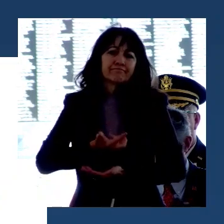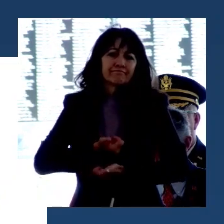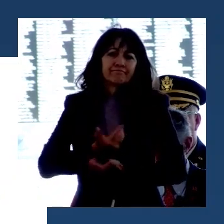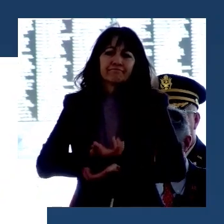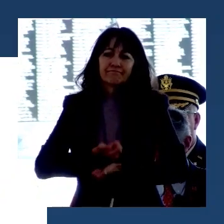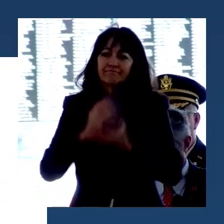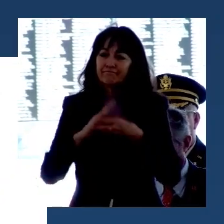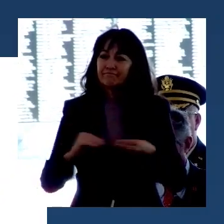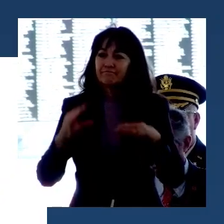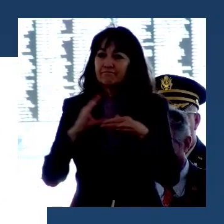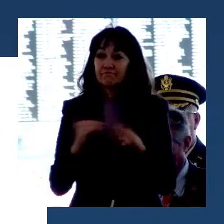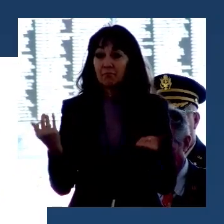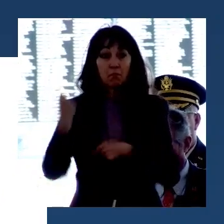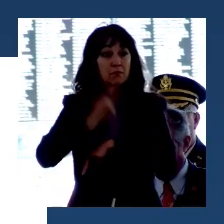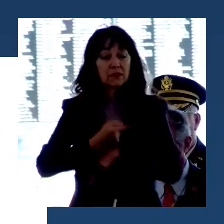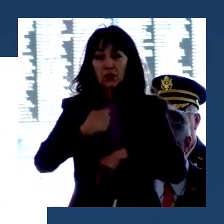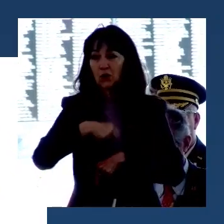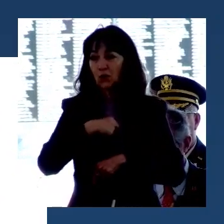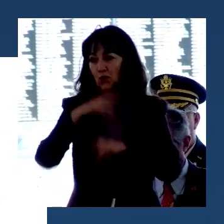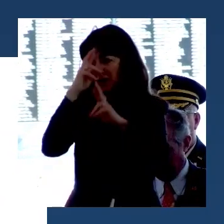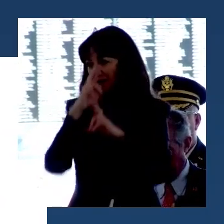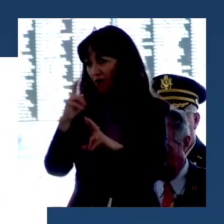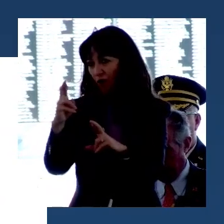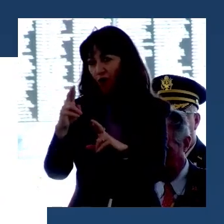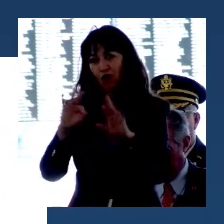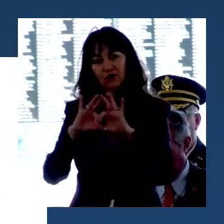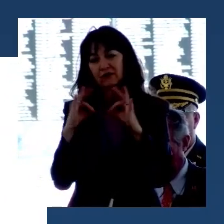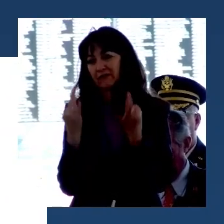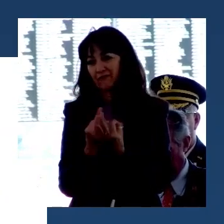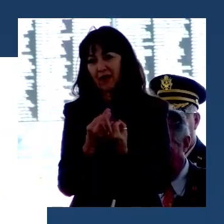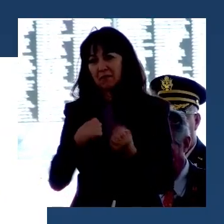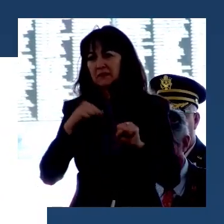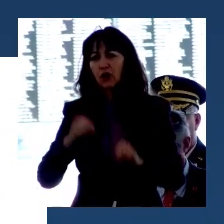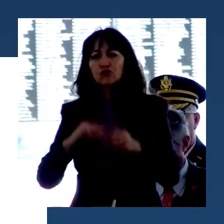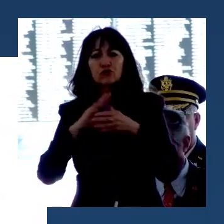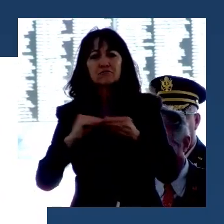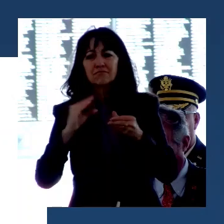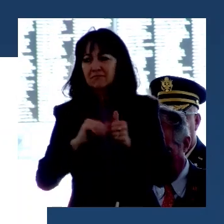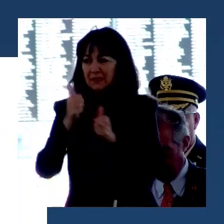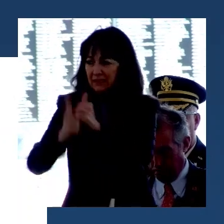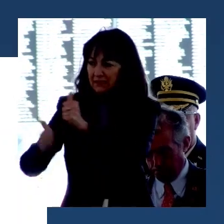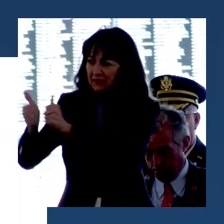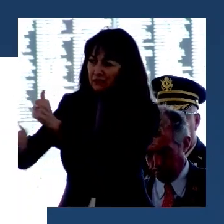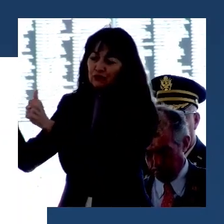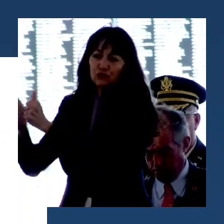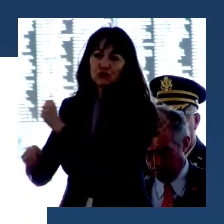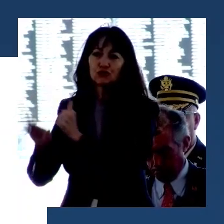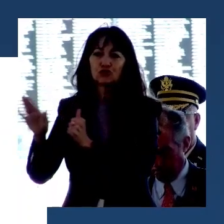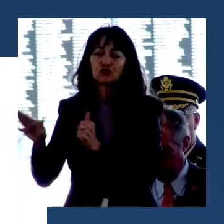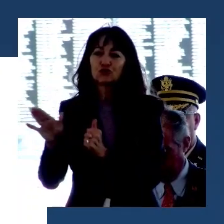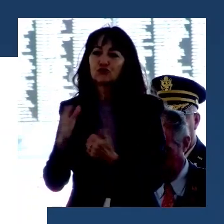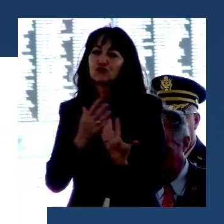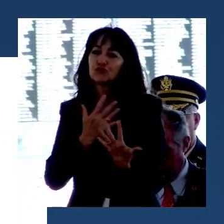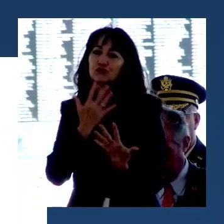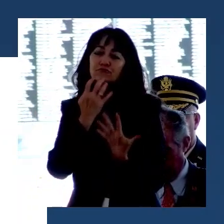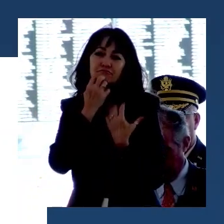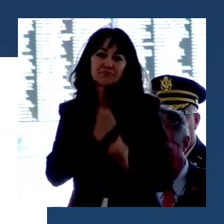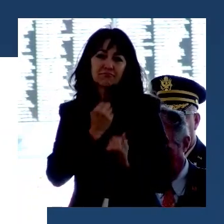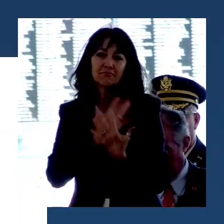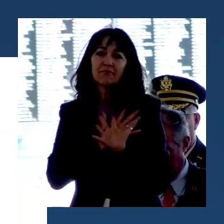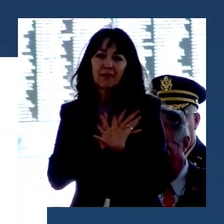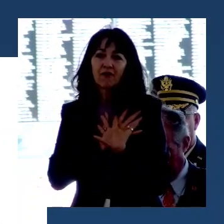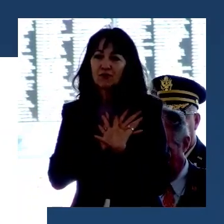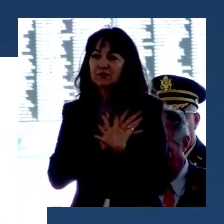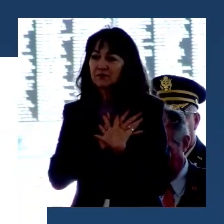honor families. I could talk about each of the Gold Star families. Your stories, your loved ones are impressive. Keith Campbell's